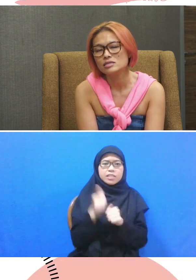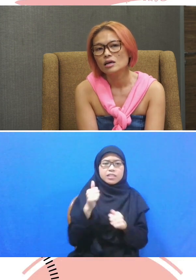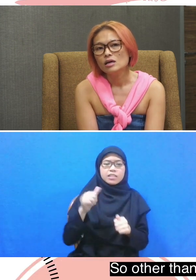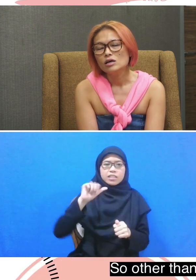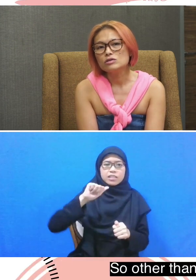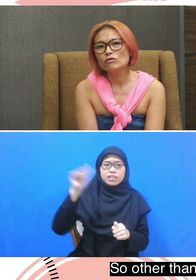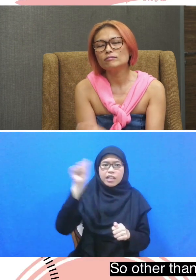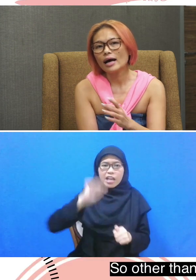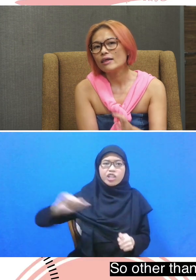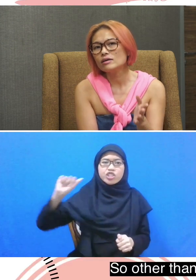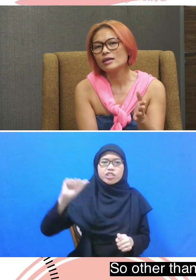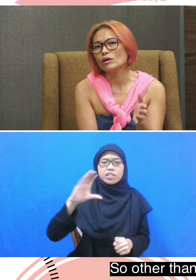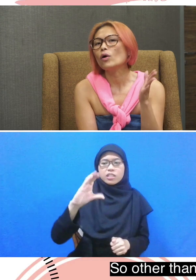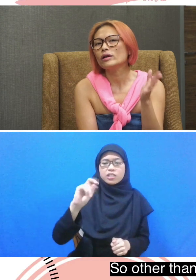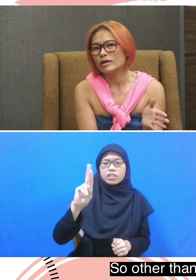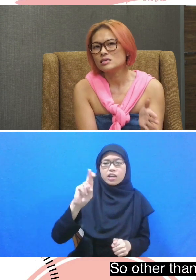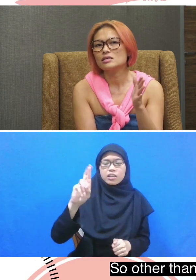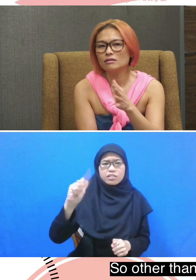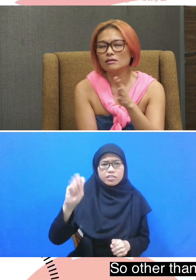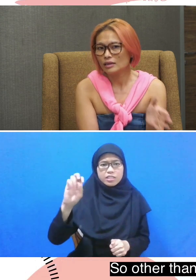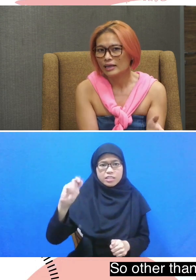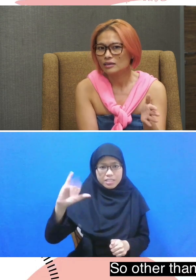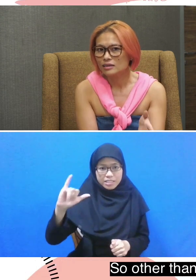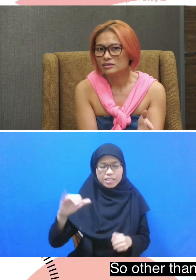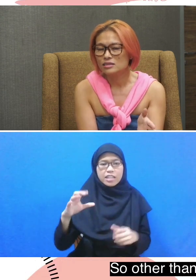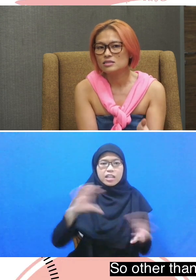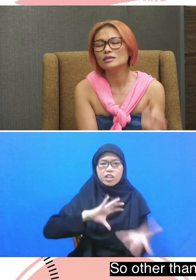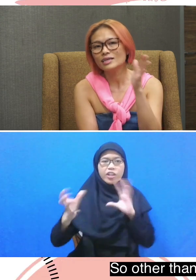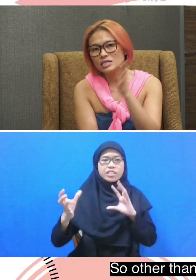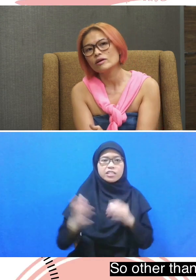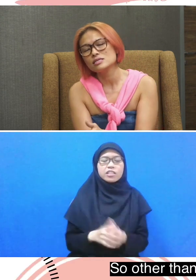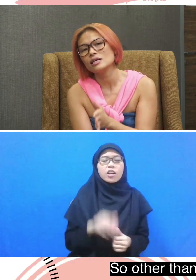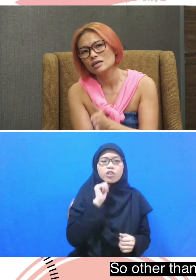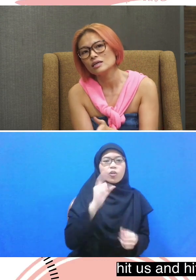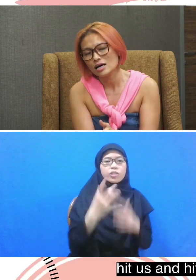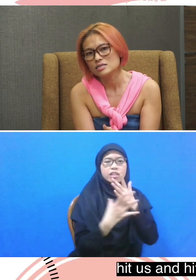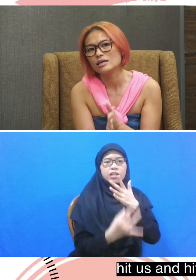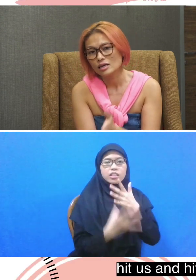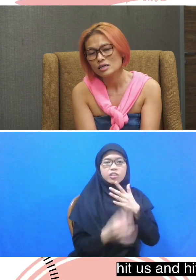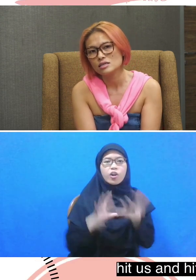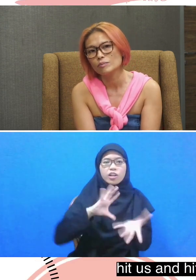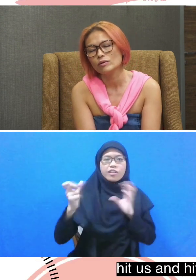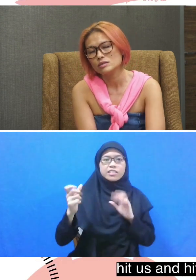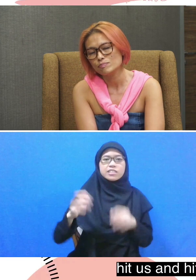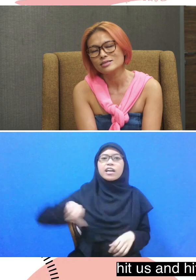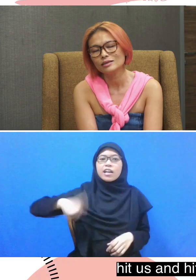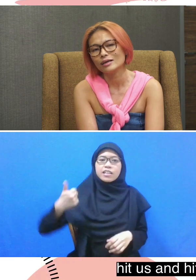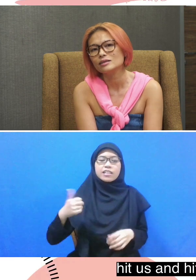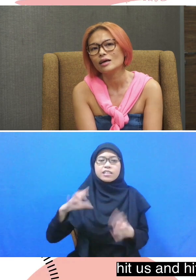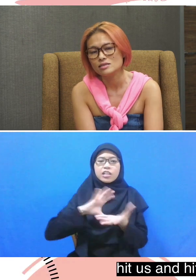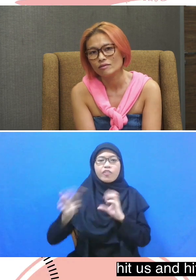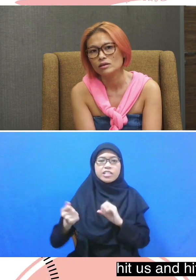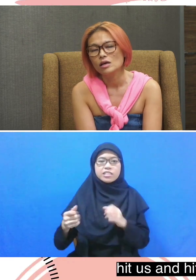crisis. So other than the oil crisis in the 1980s, the next crisis that hit us and it hit Singapore is basically